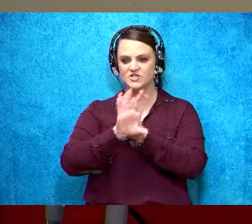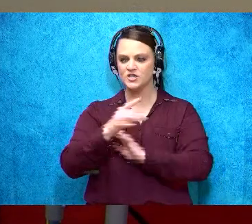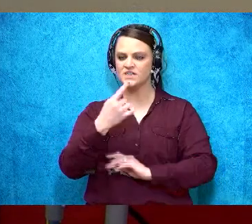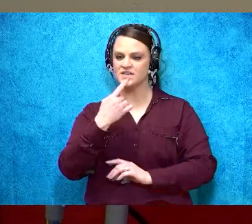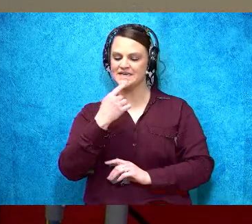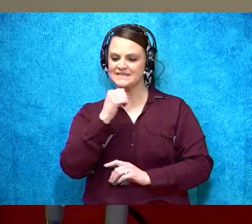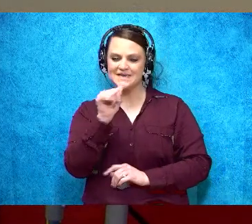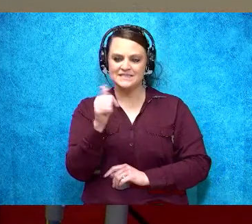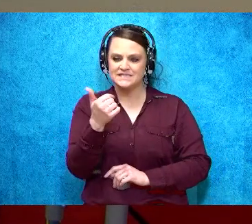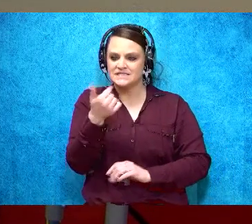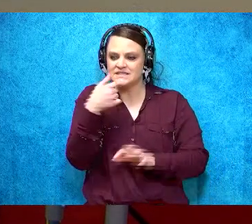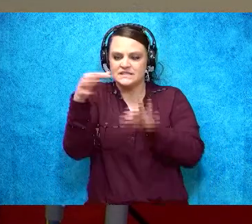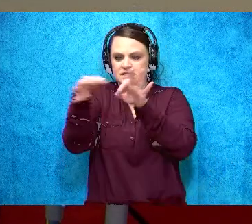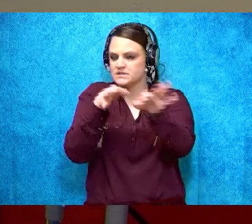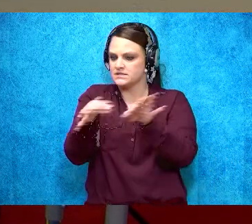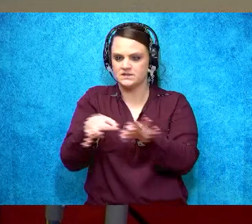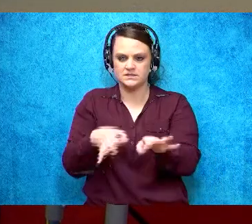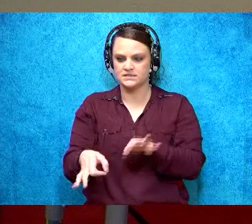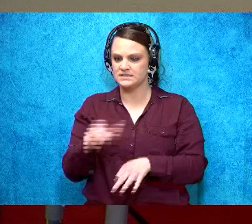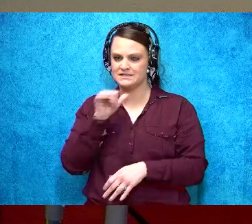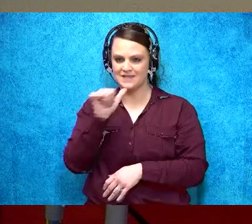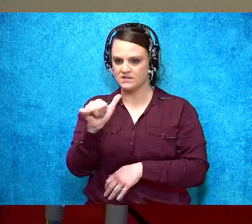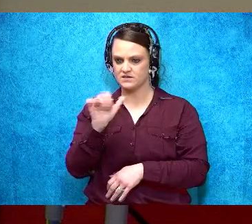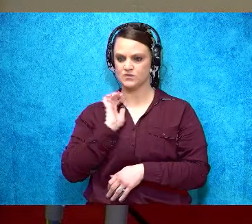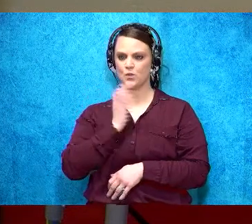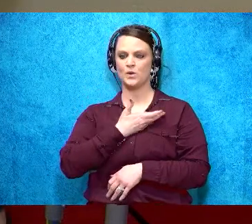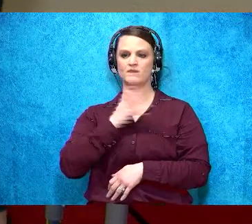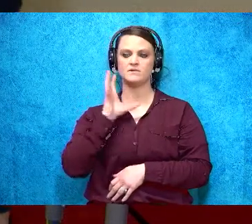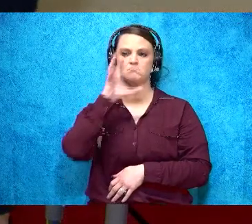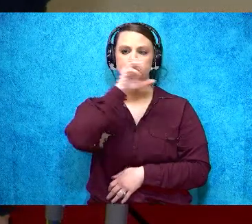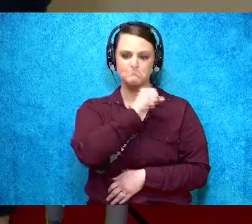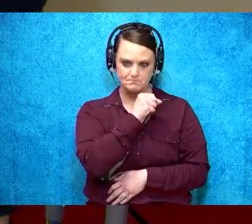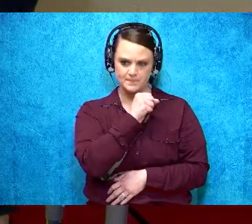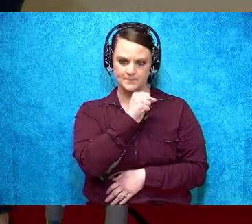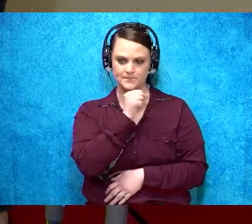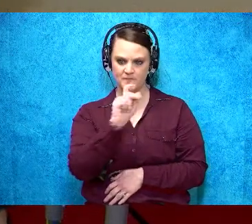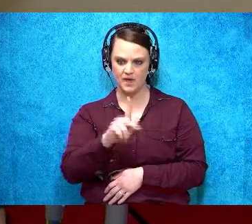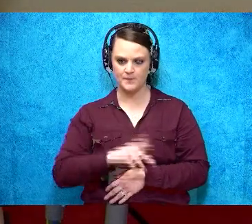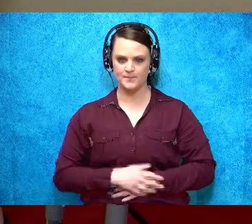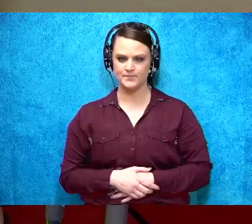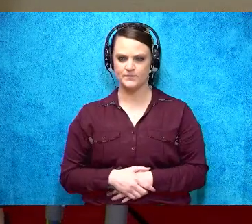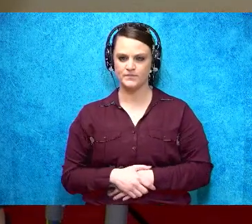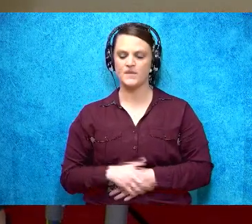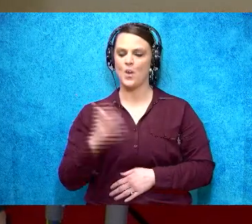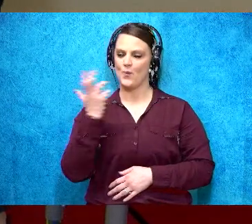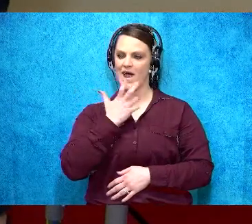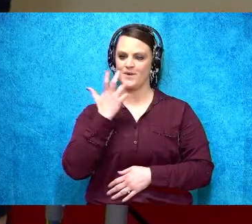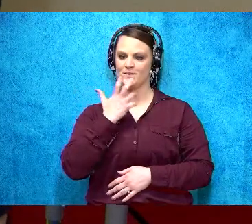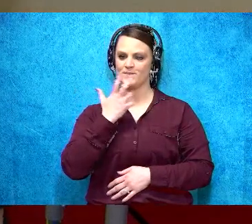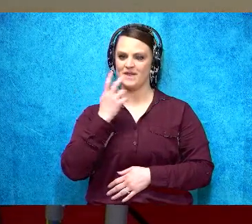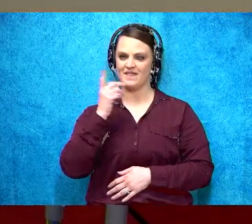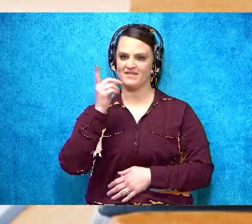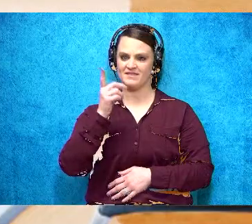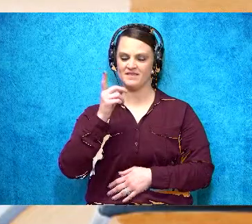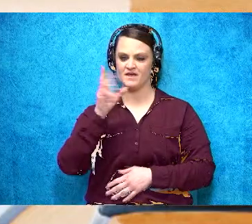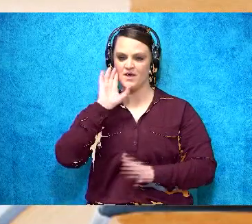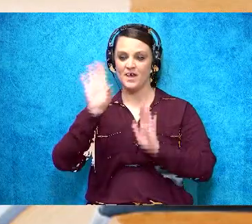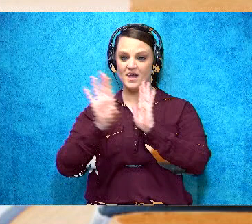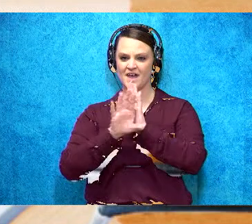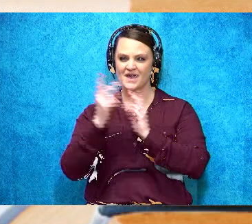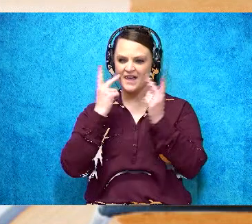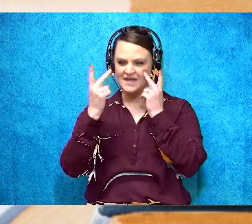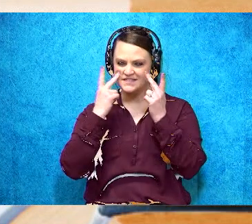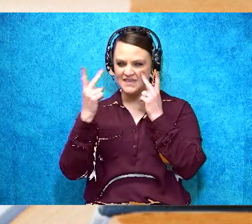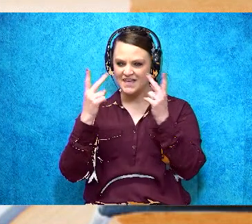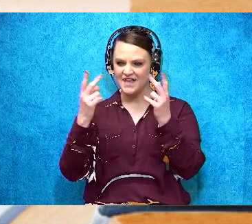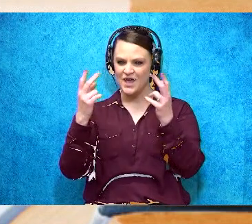I'm inferring. Let's look at another one. Wow. This, what do I see? I see a football